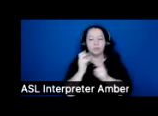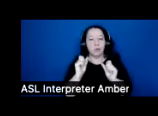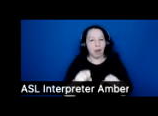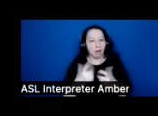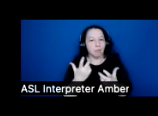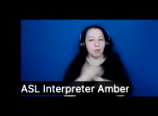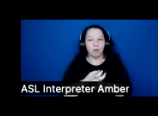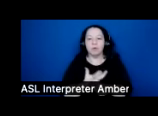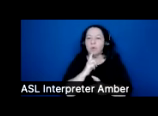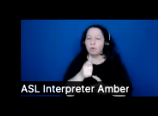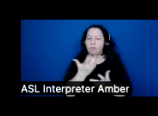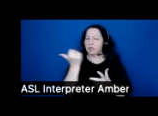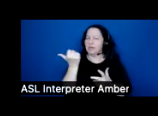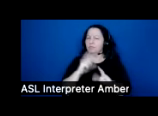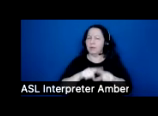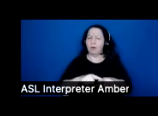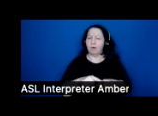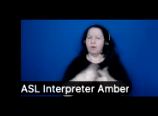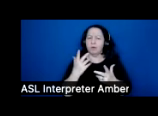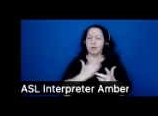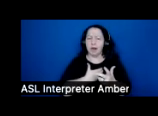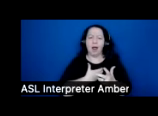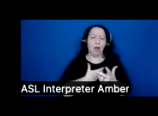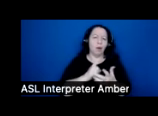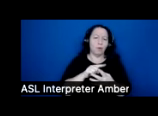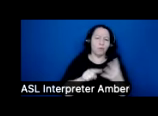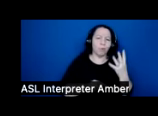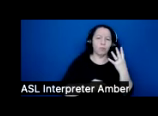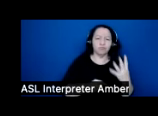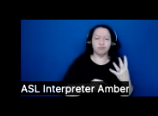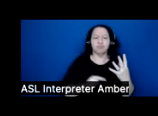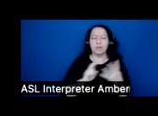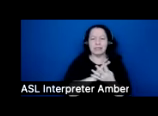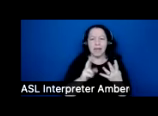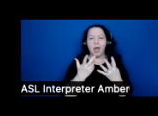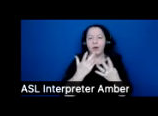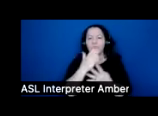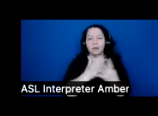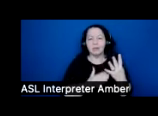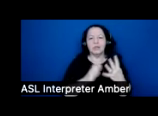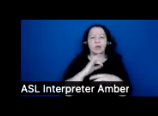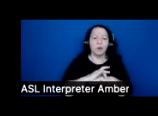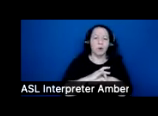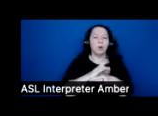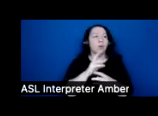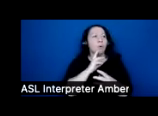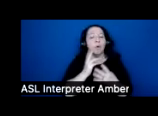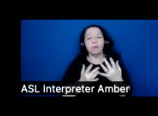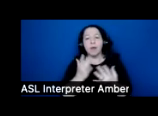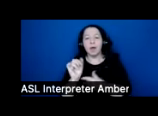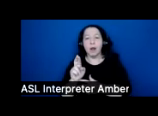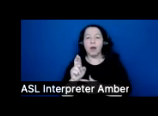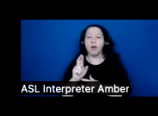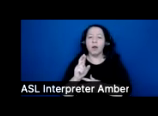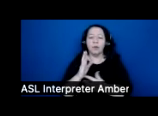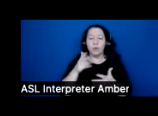elements. And that would be earth, water, fire, and air. So smudge, ground yourself, get up if